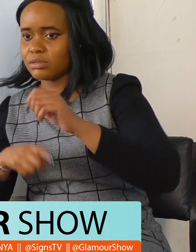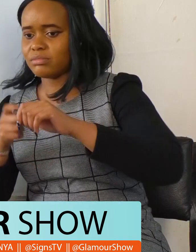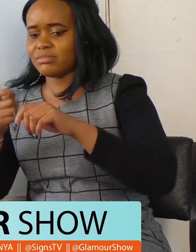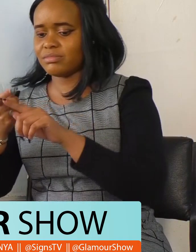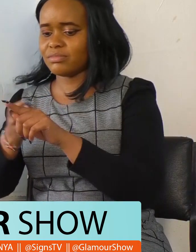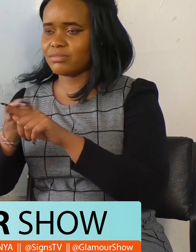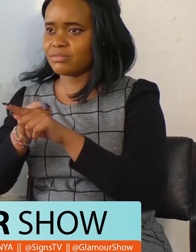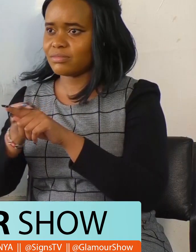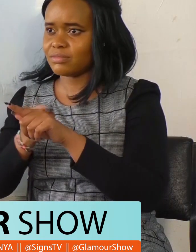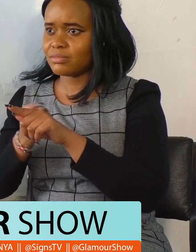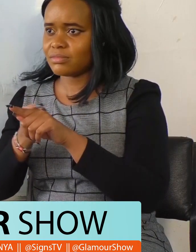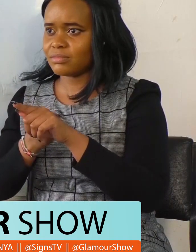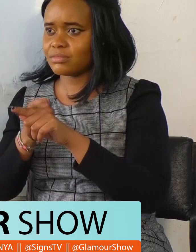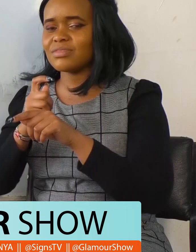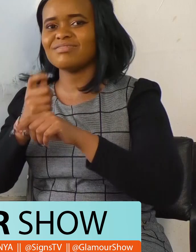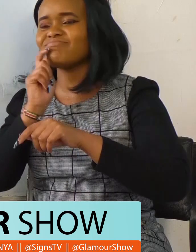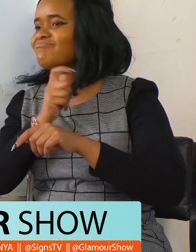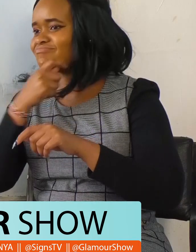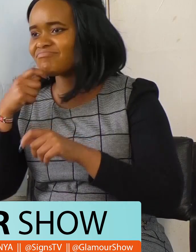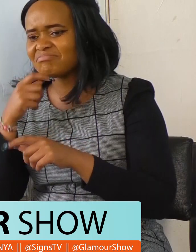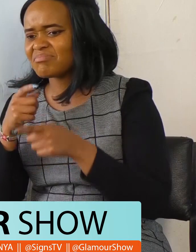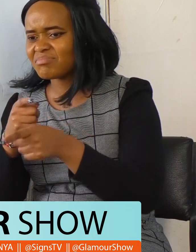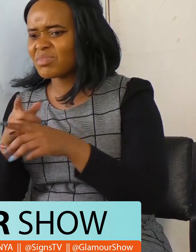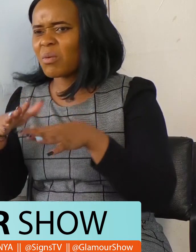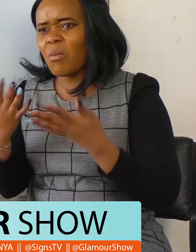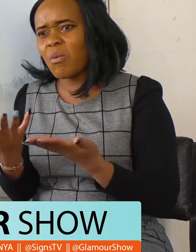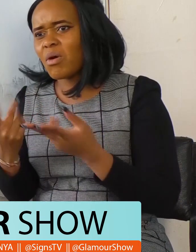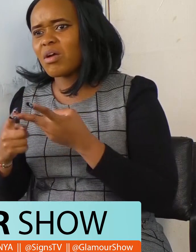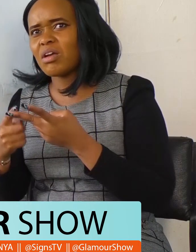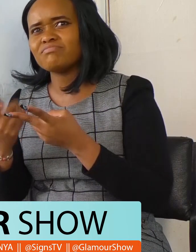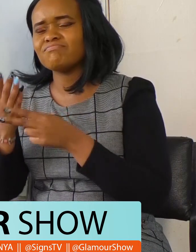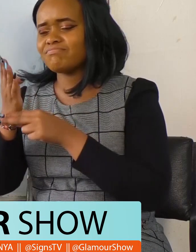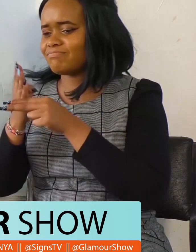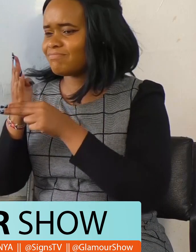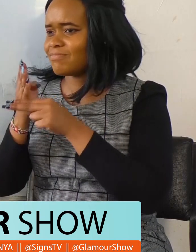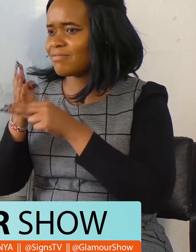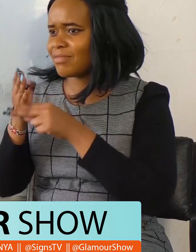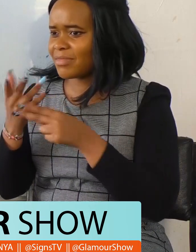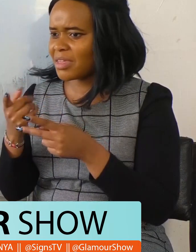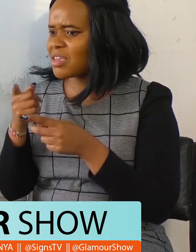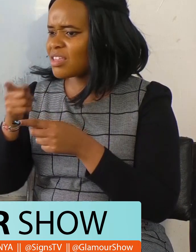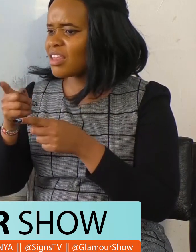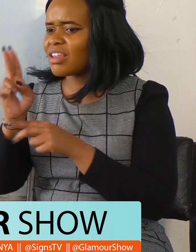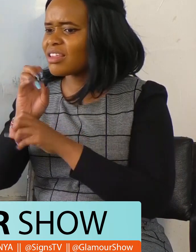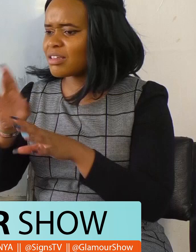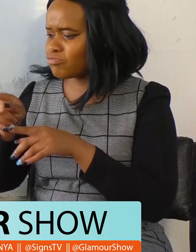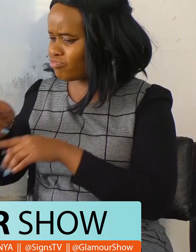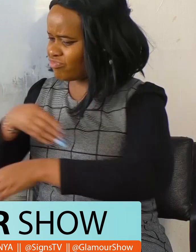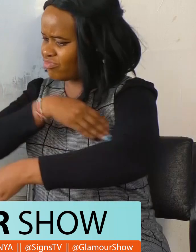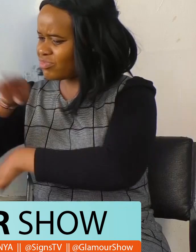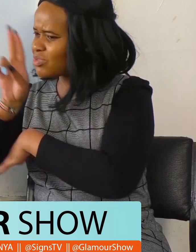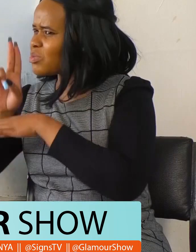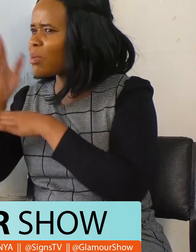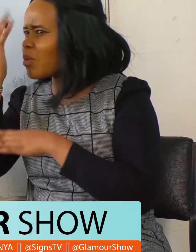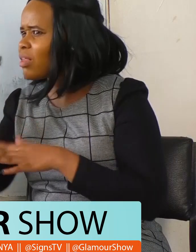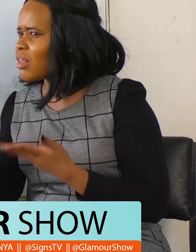waxing? And also, does waxing depend on skin or does it irritate